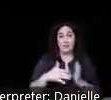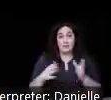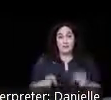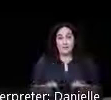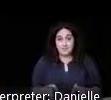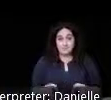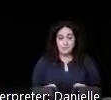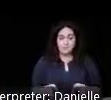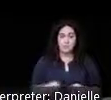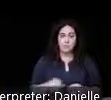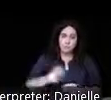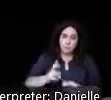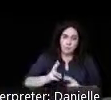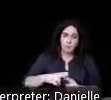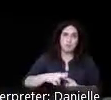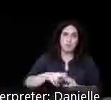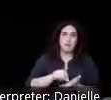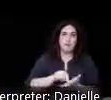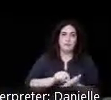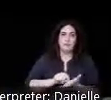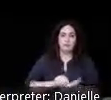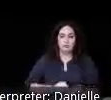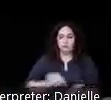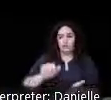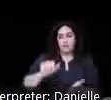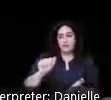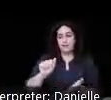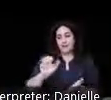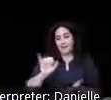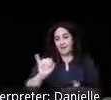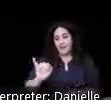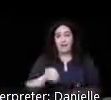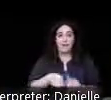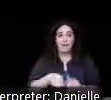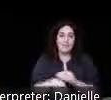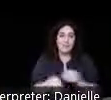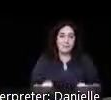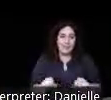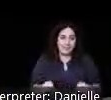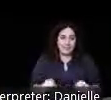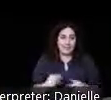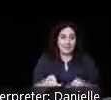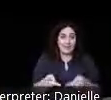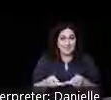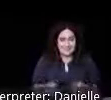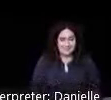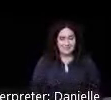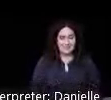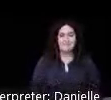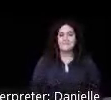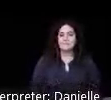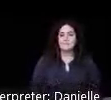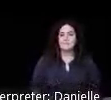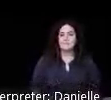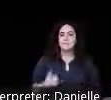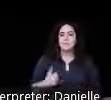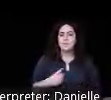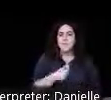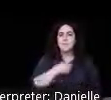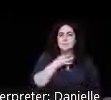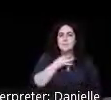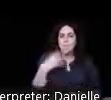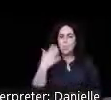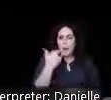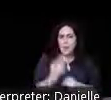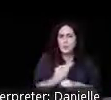top-tier HCI and accessibility venues to understand how and why these specific content elements are created, and